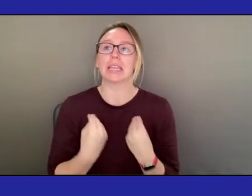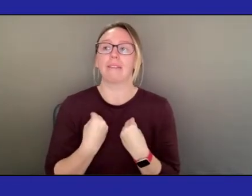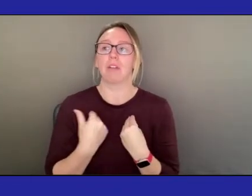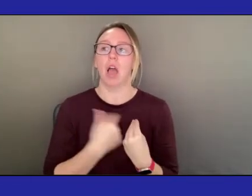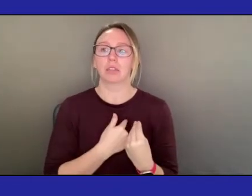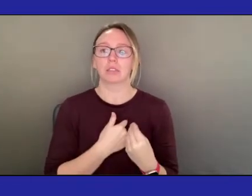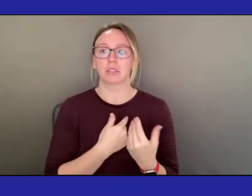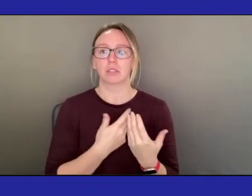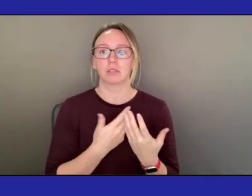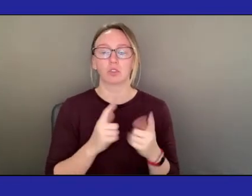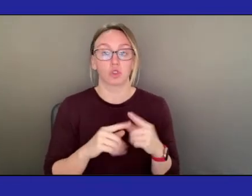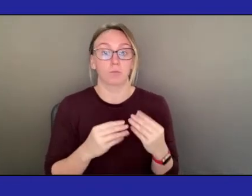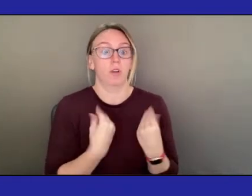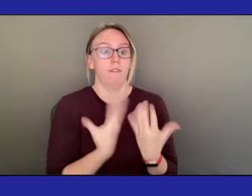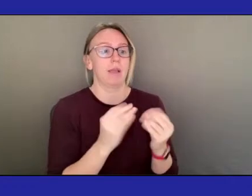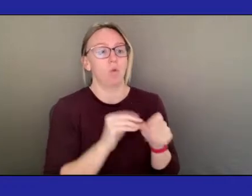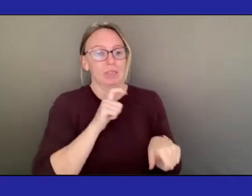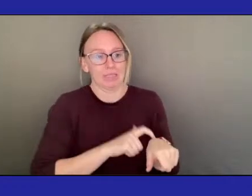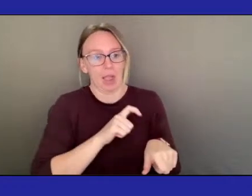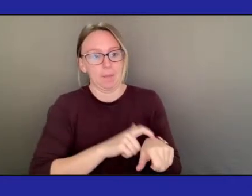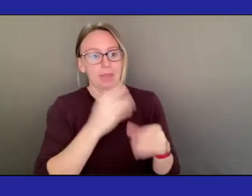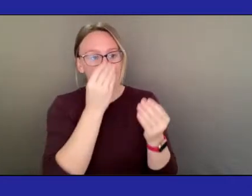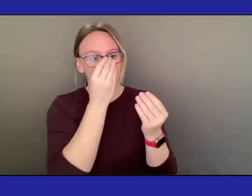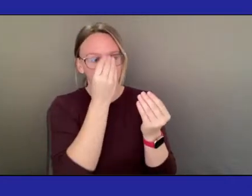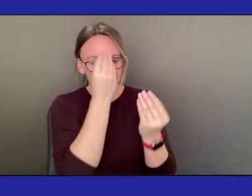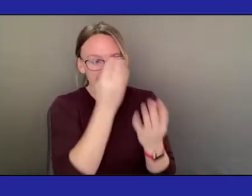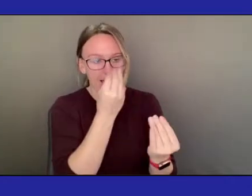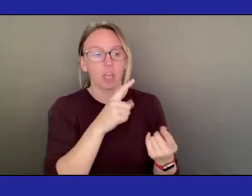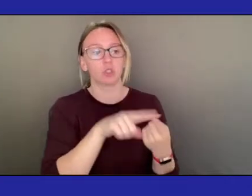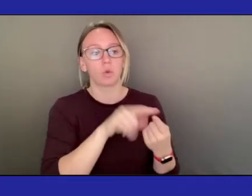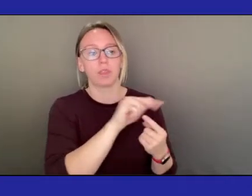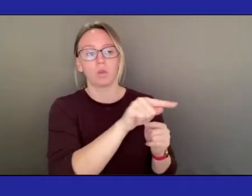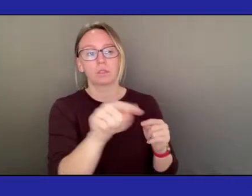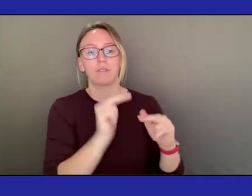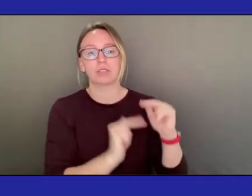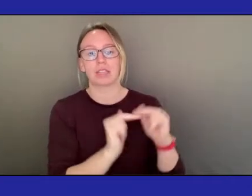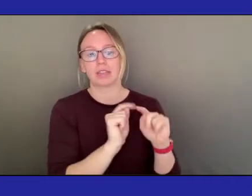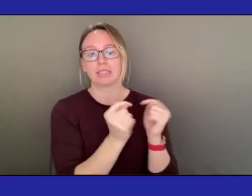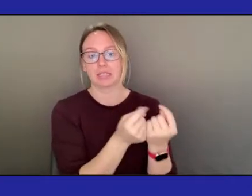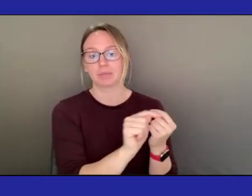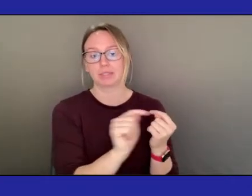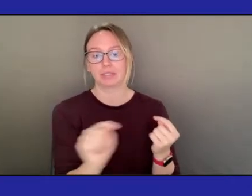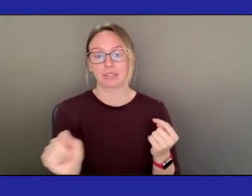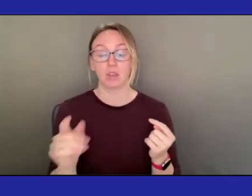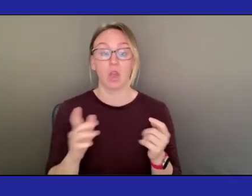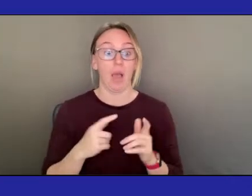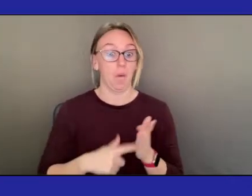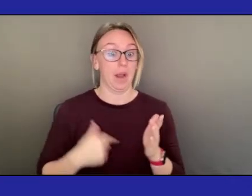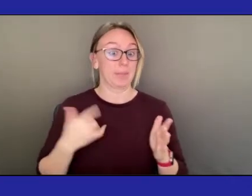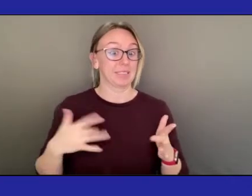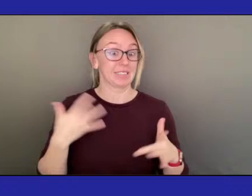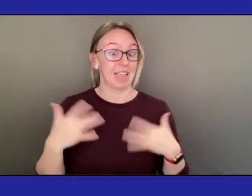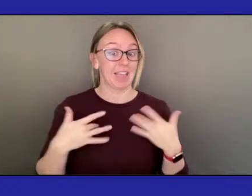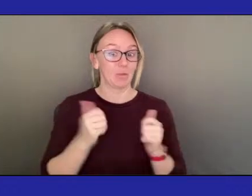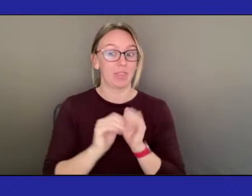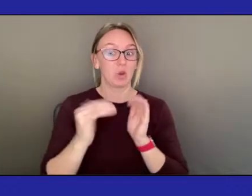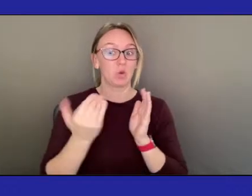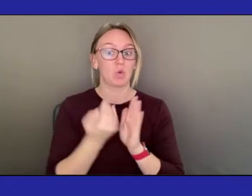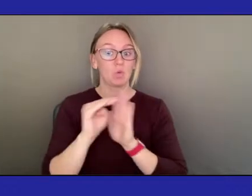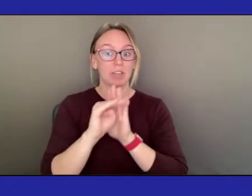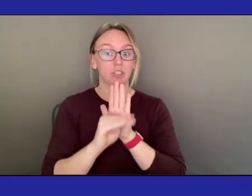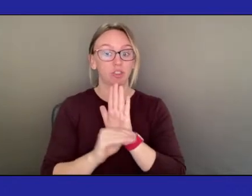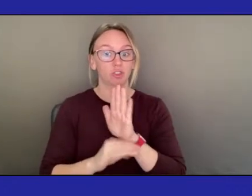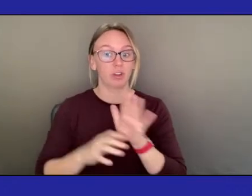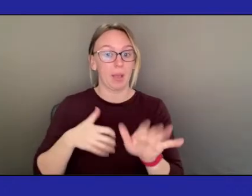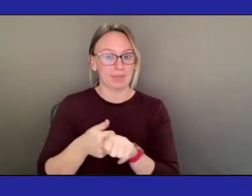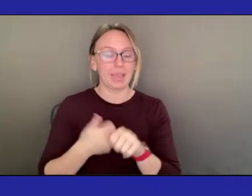our facility teams. And what I'm really excited about in our new registry update is we have medication data in